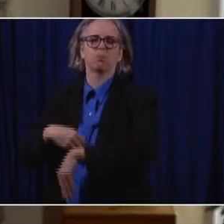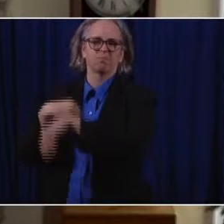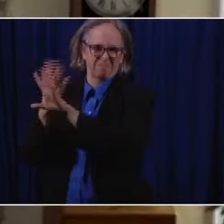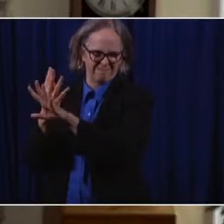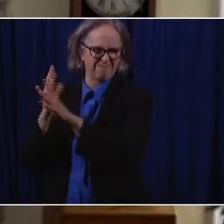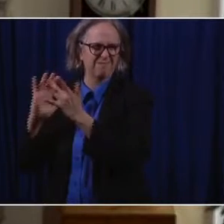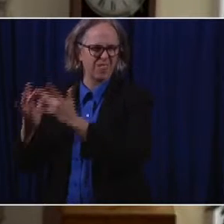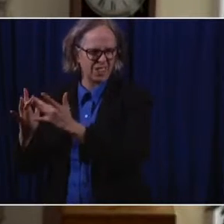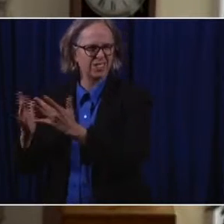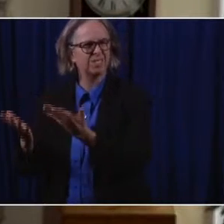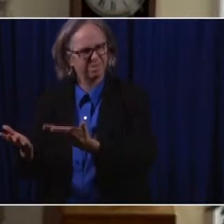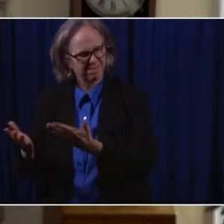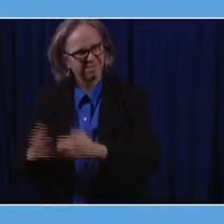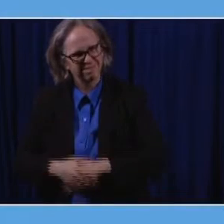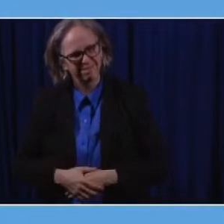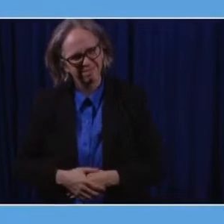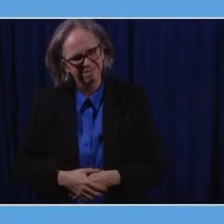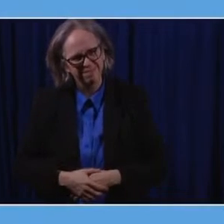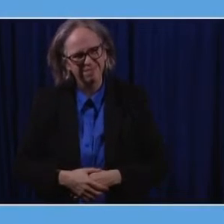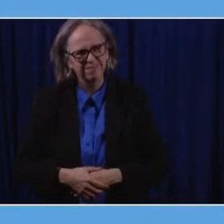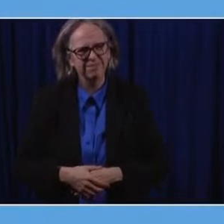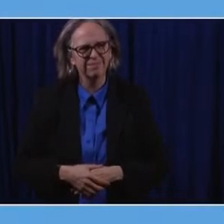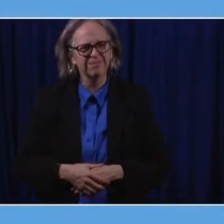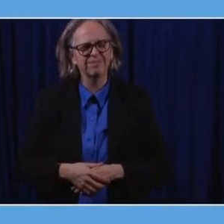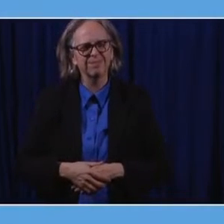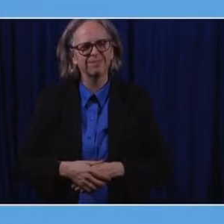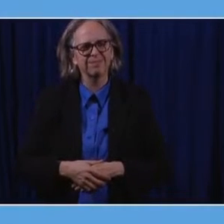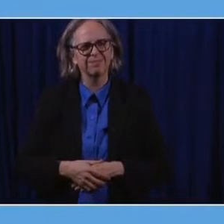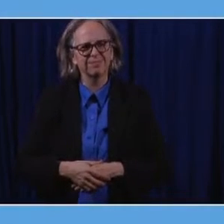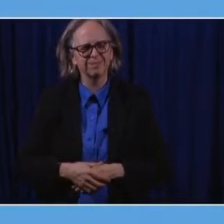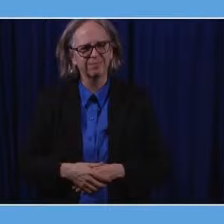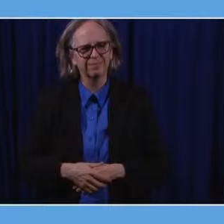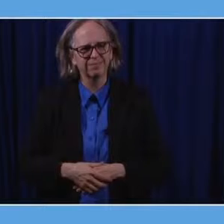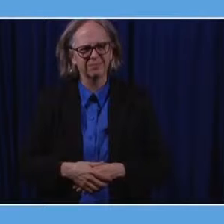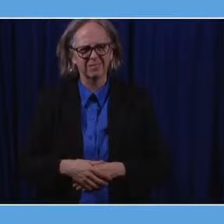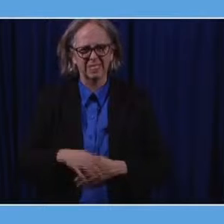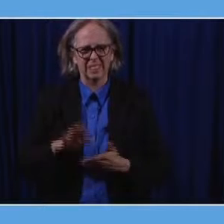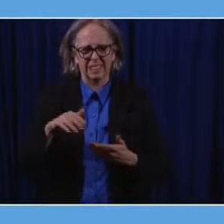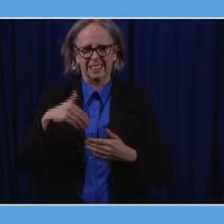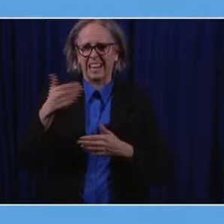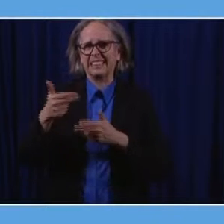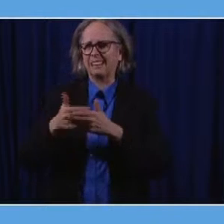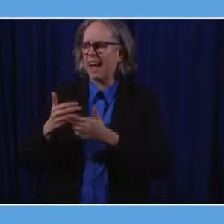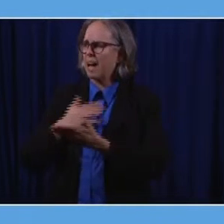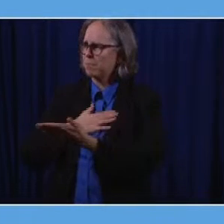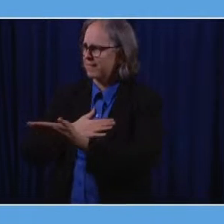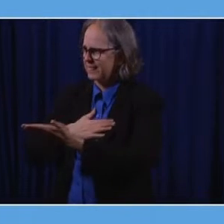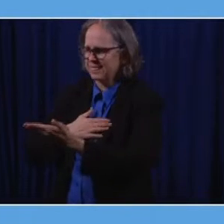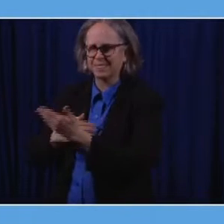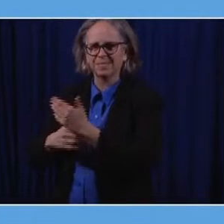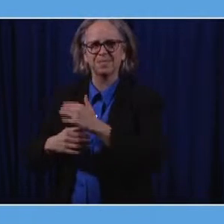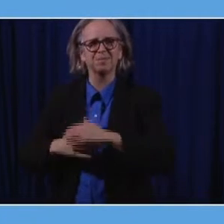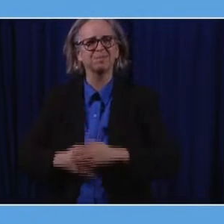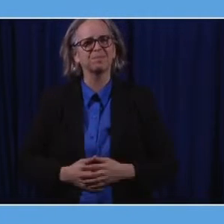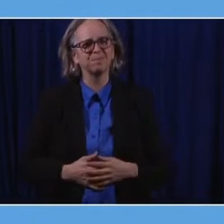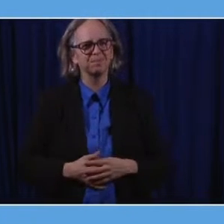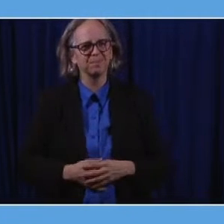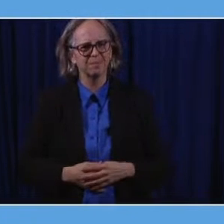is the dark blue. Eric, you want to go to the actual slide that shows the numbers,